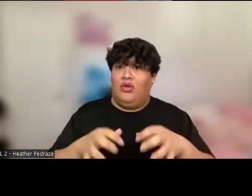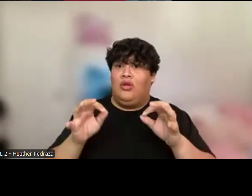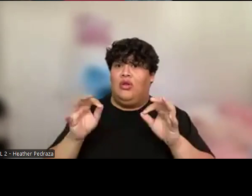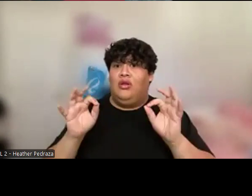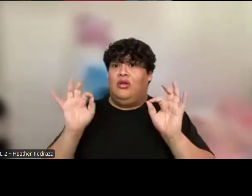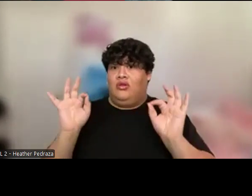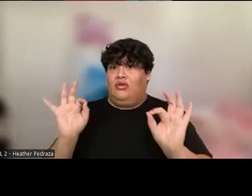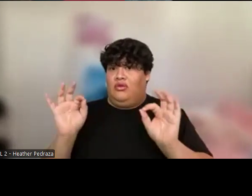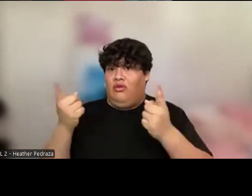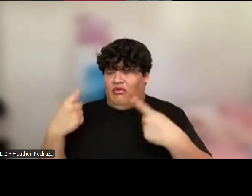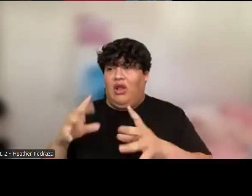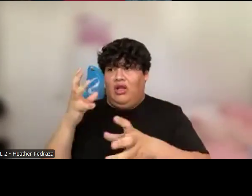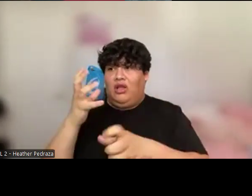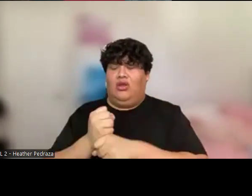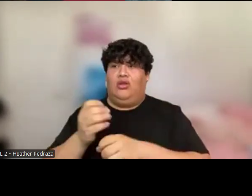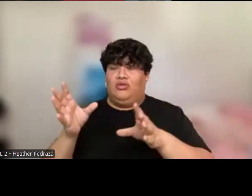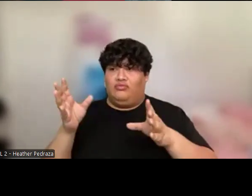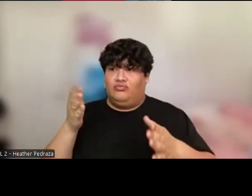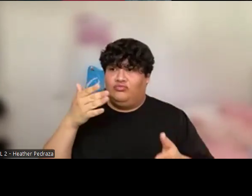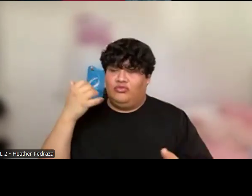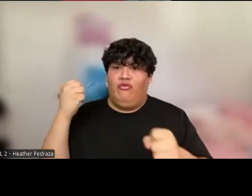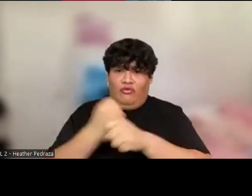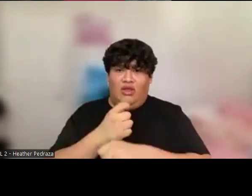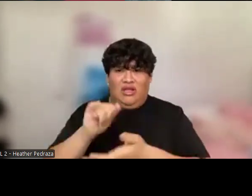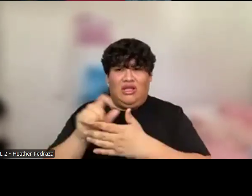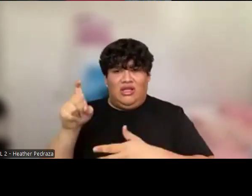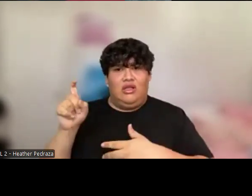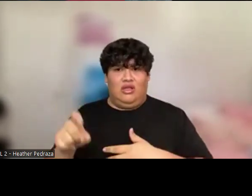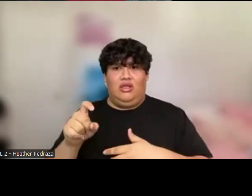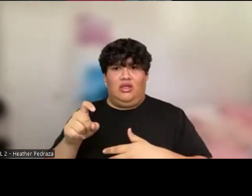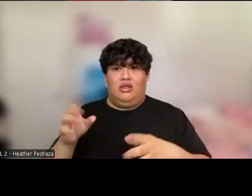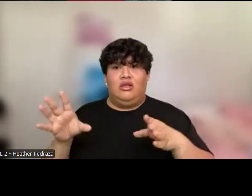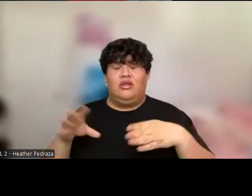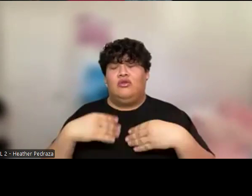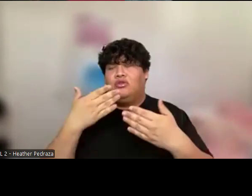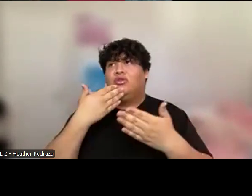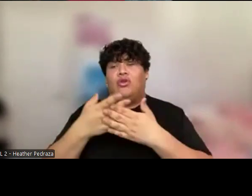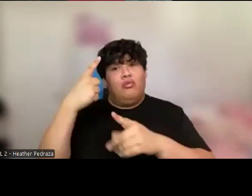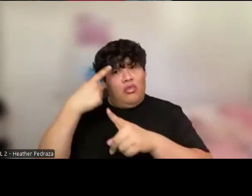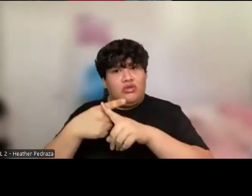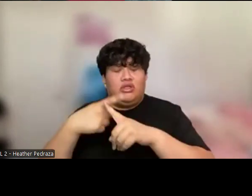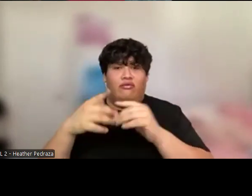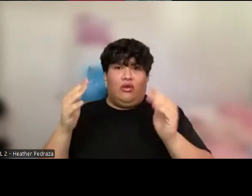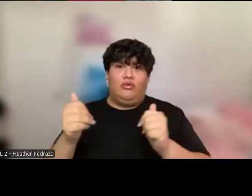the justice that they deserved. So that was another positive outcome for me on this group.